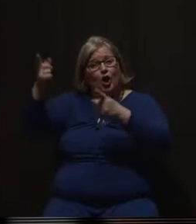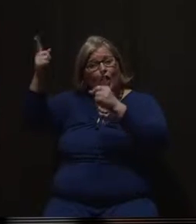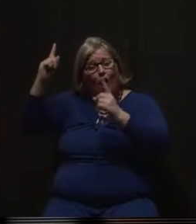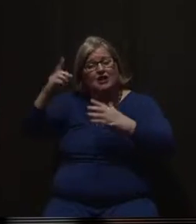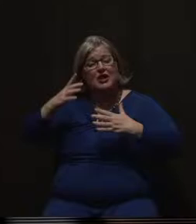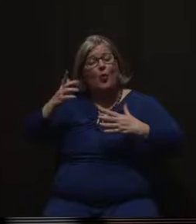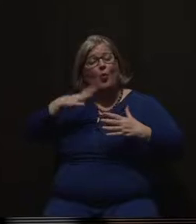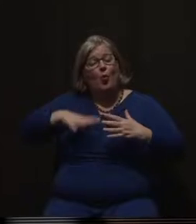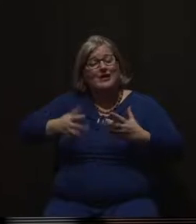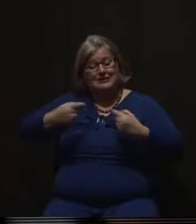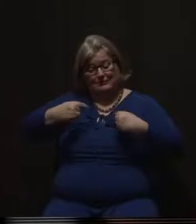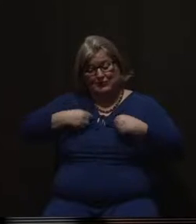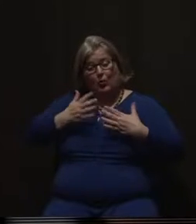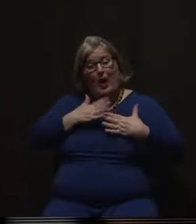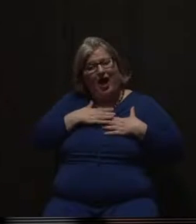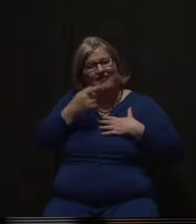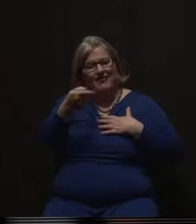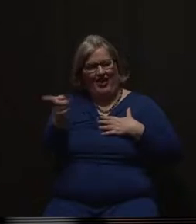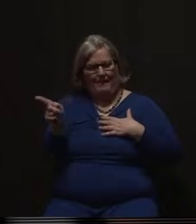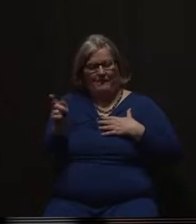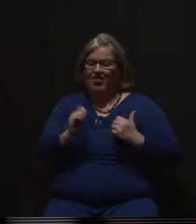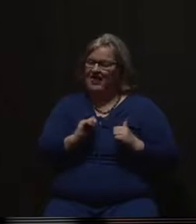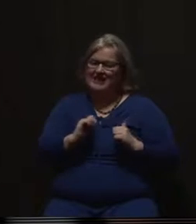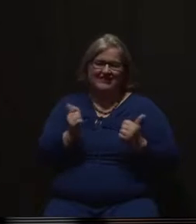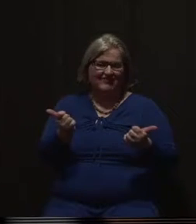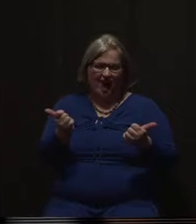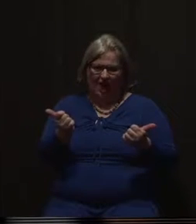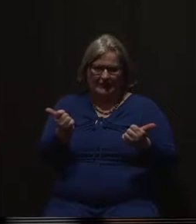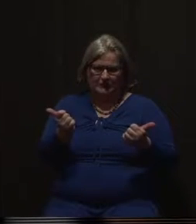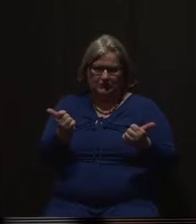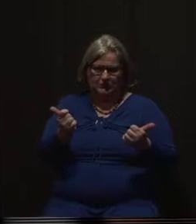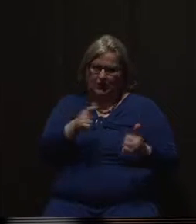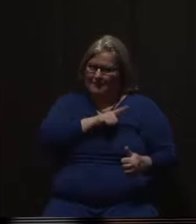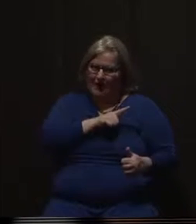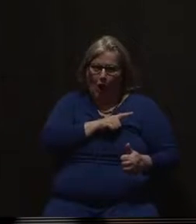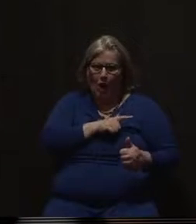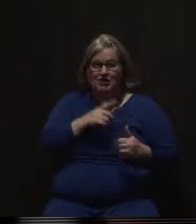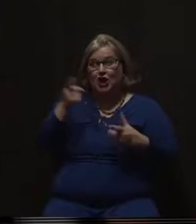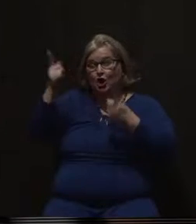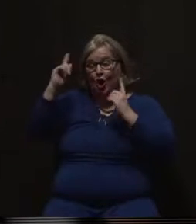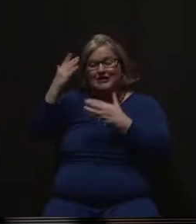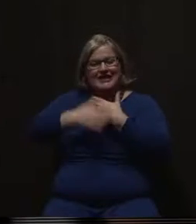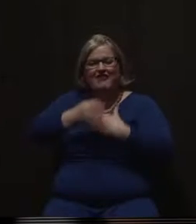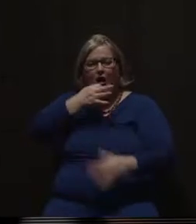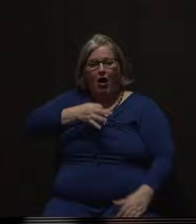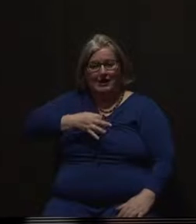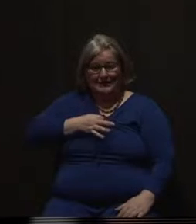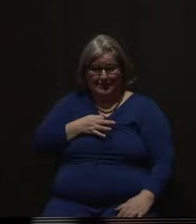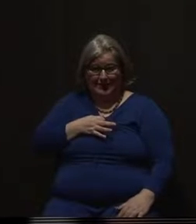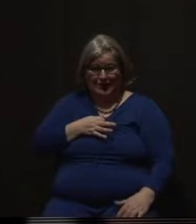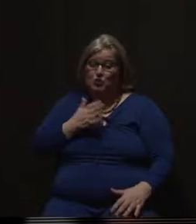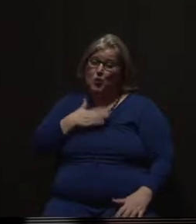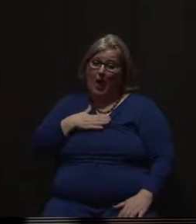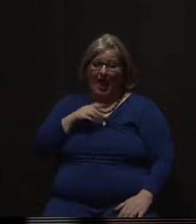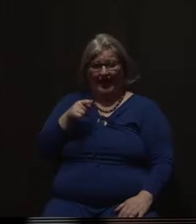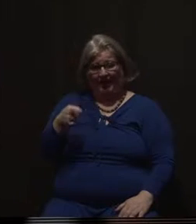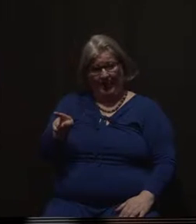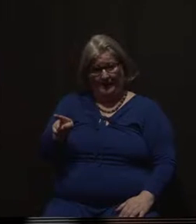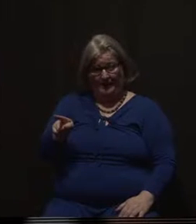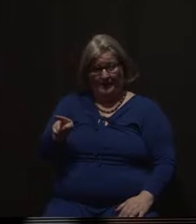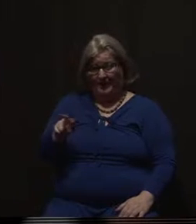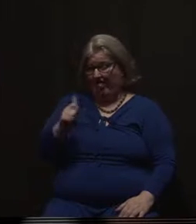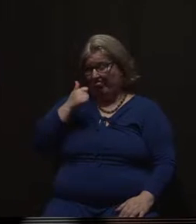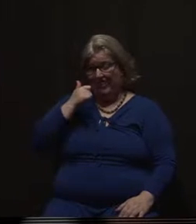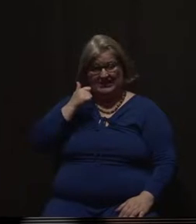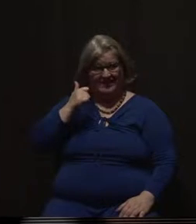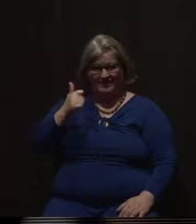us all. And I haven't got this theological idea in this, but this idea of even if people do awful things, I've got to still